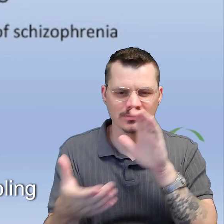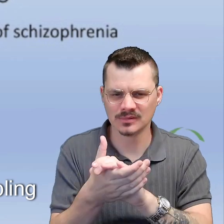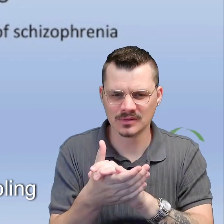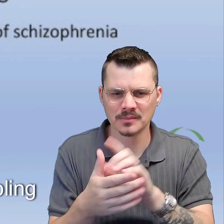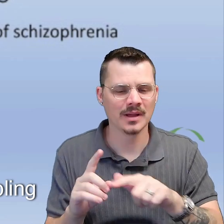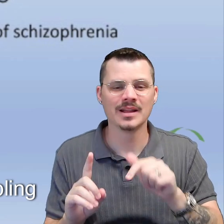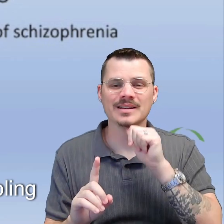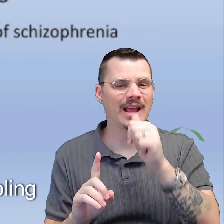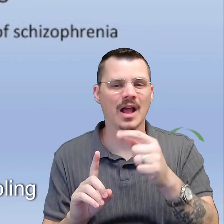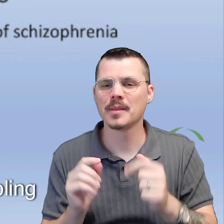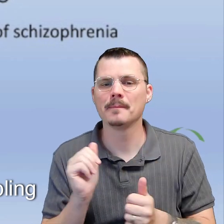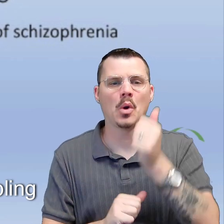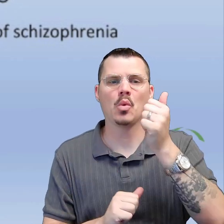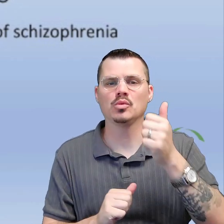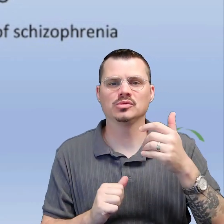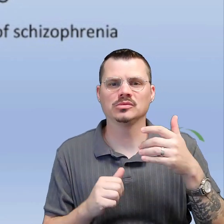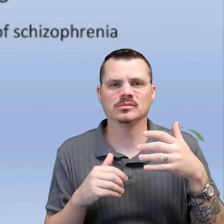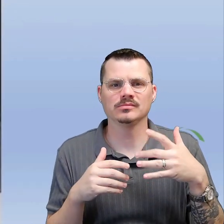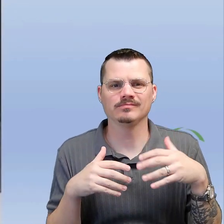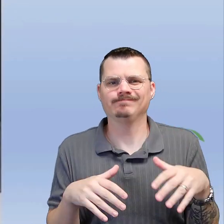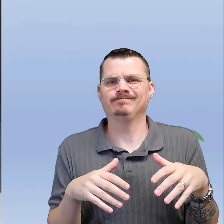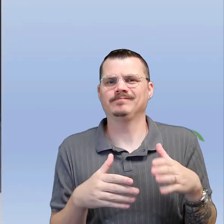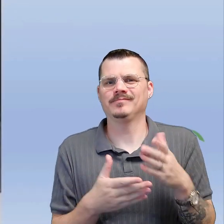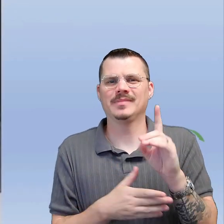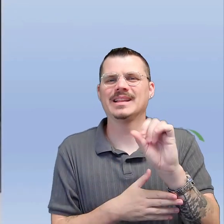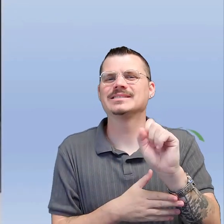not necessarily the most disabling part of it.